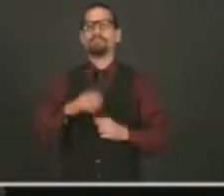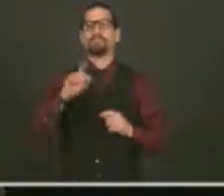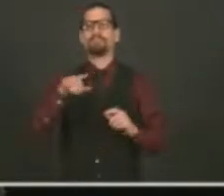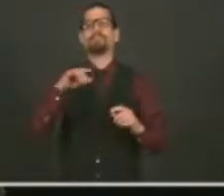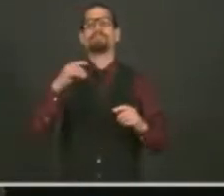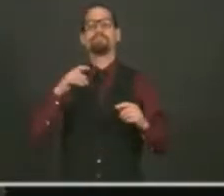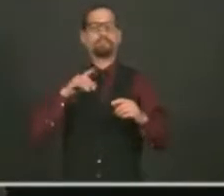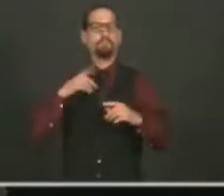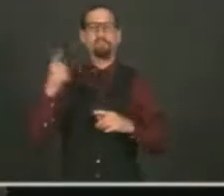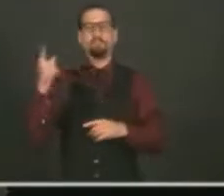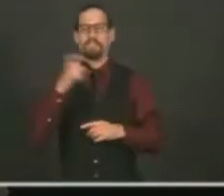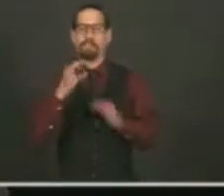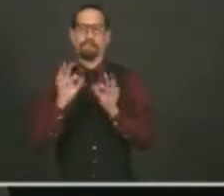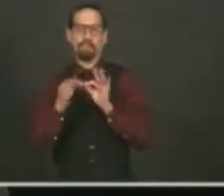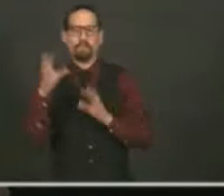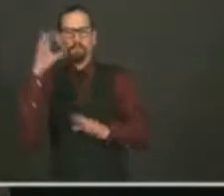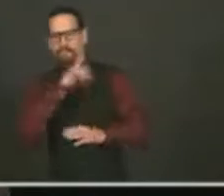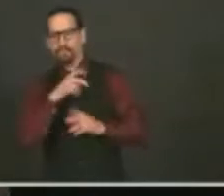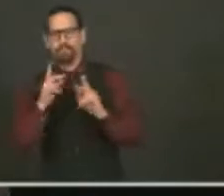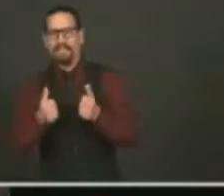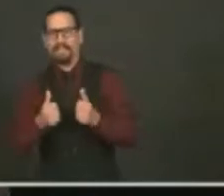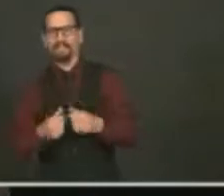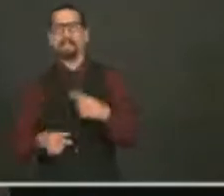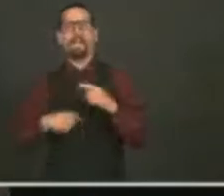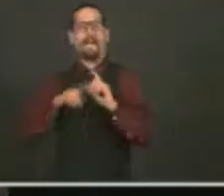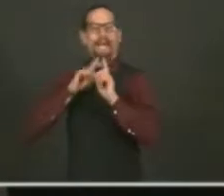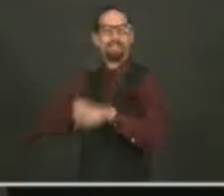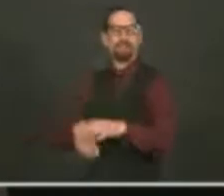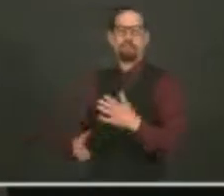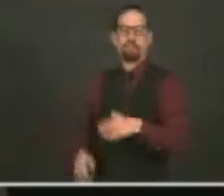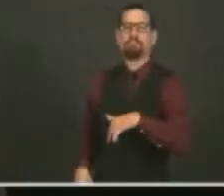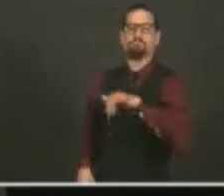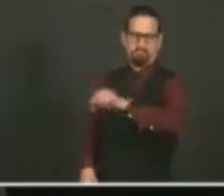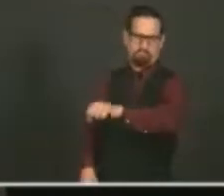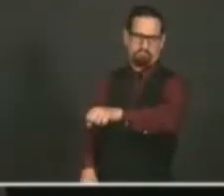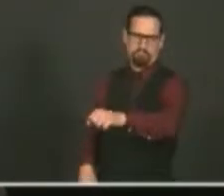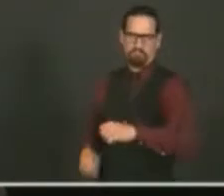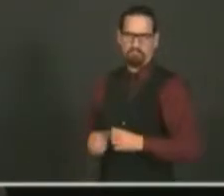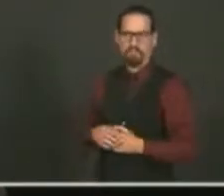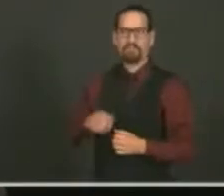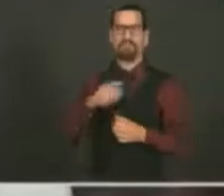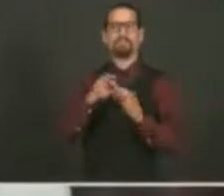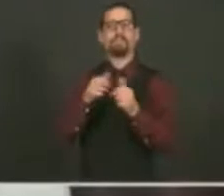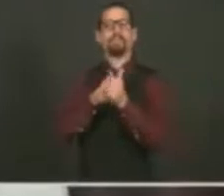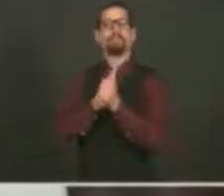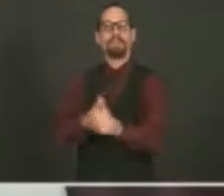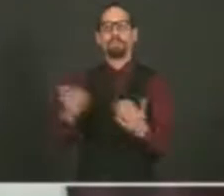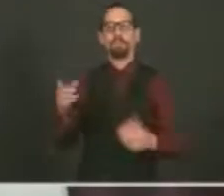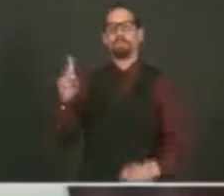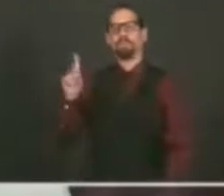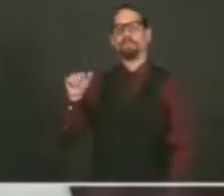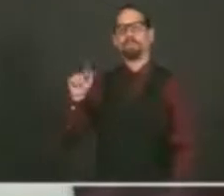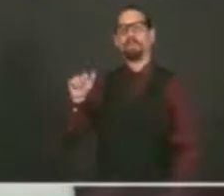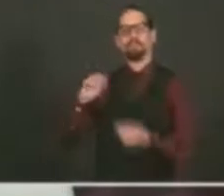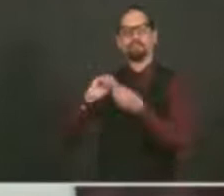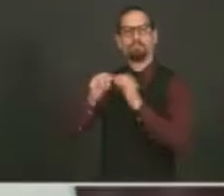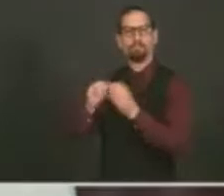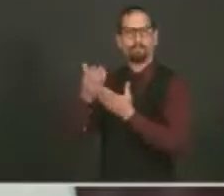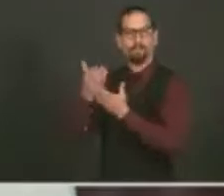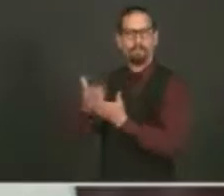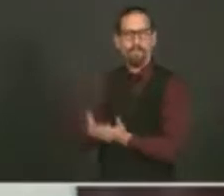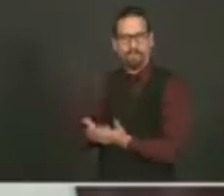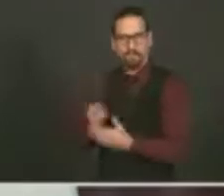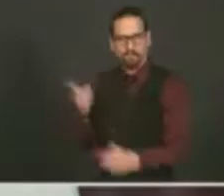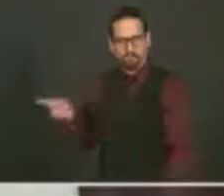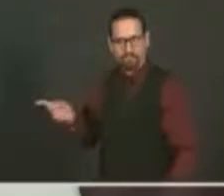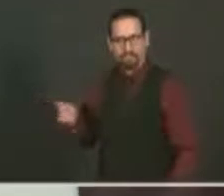is impacting my thinking, because we're trying to be just data fact-based. So she looks at the data, and